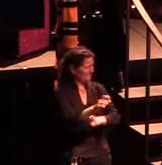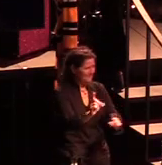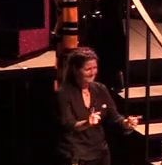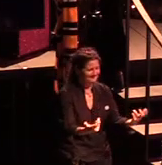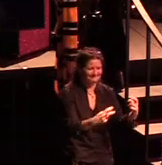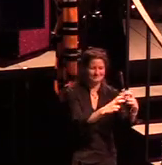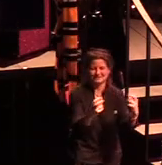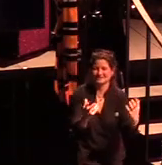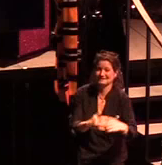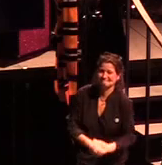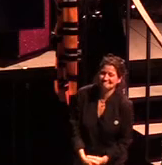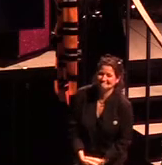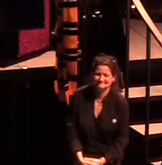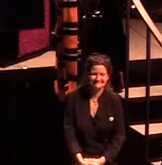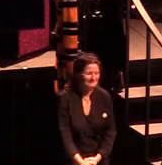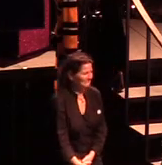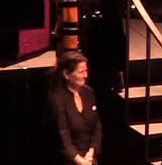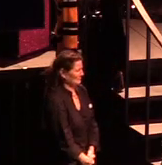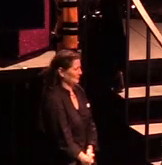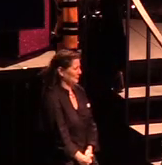yeah that'll do